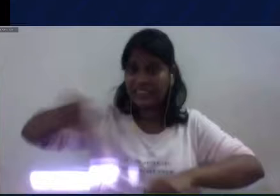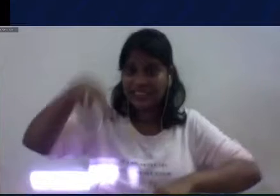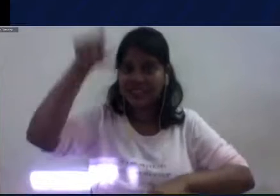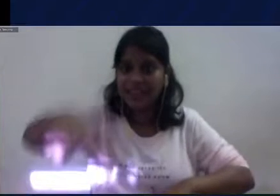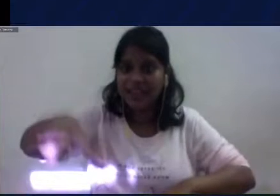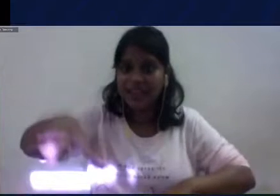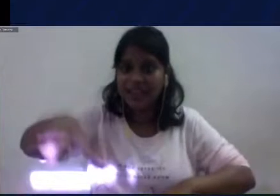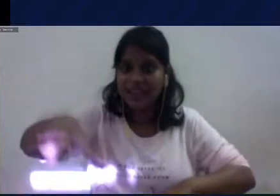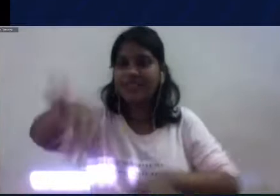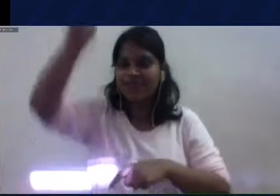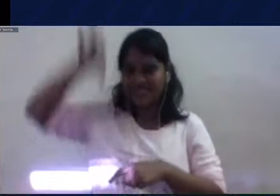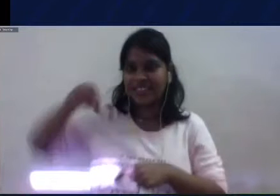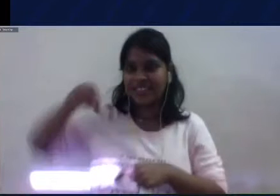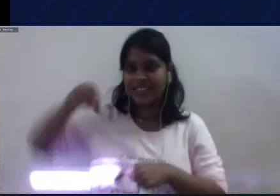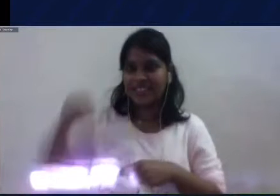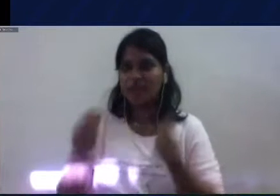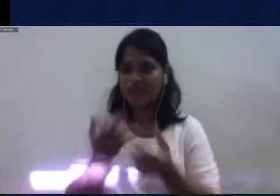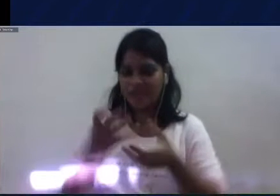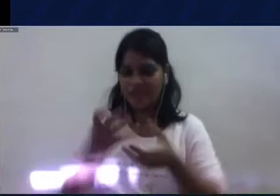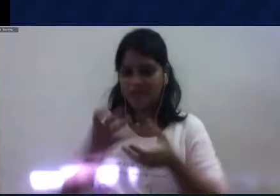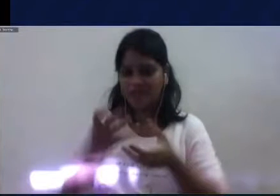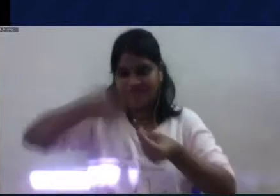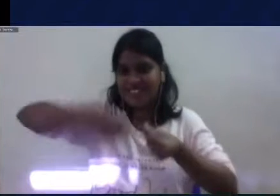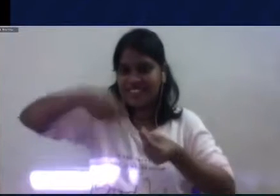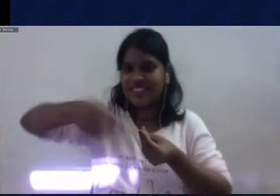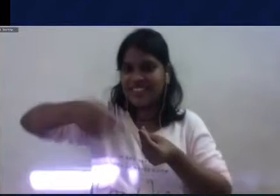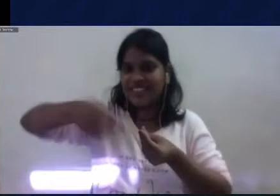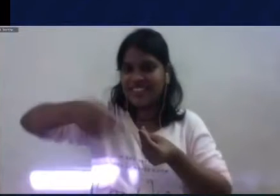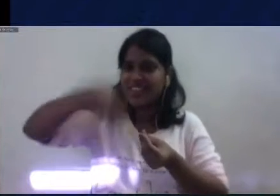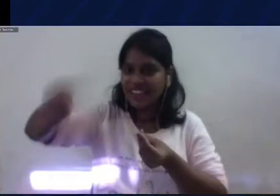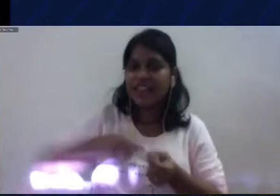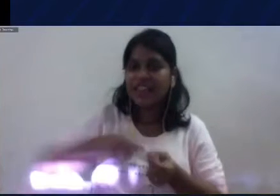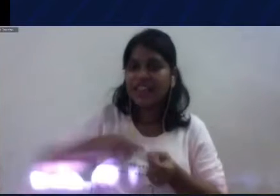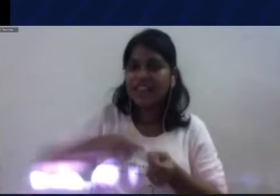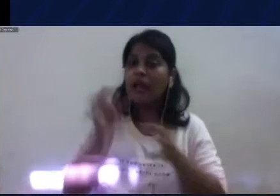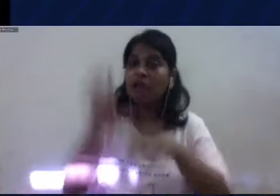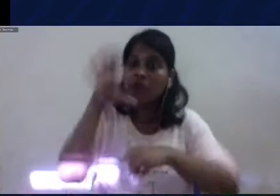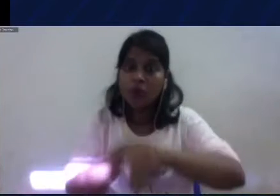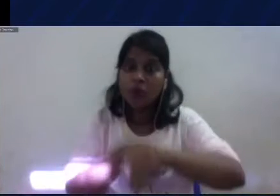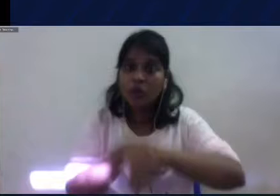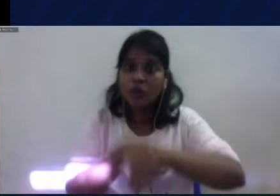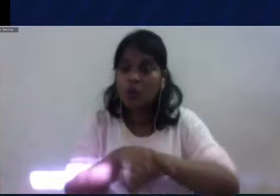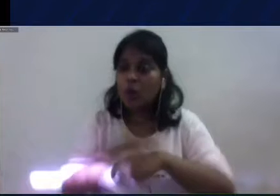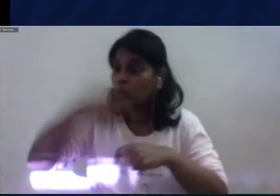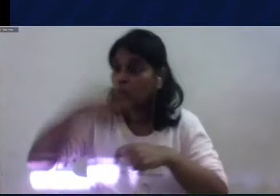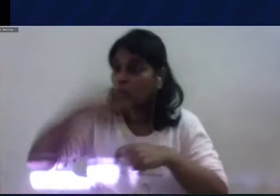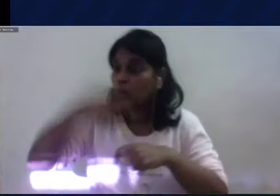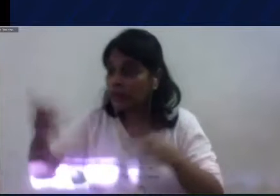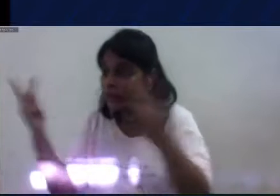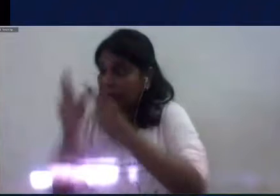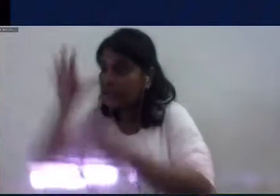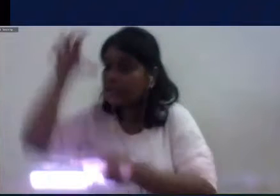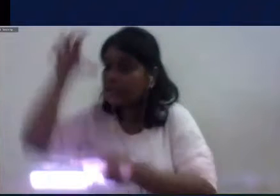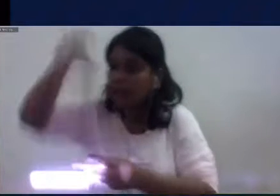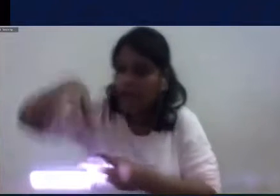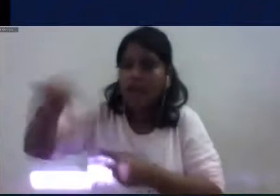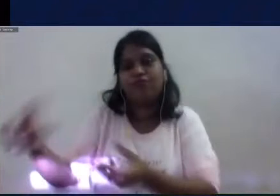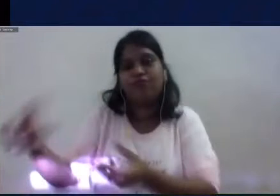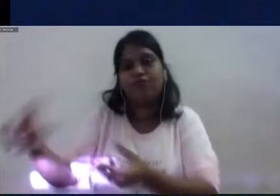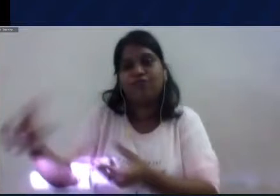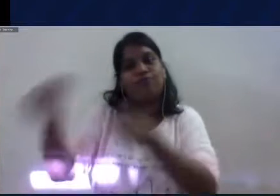and we would be given a bunch of rings, and we would throw those rings. And if you could throw the ring exactly around any item, that item